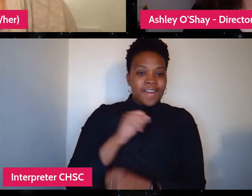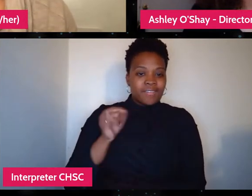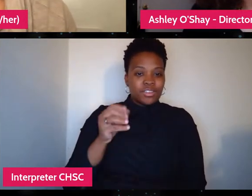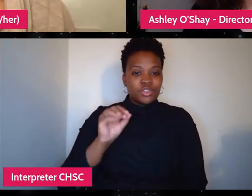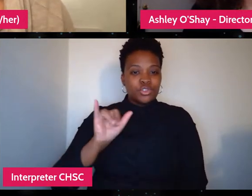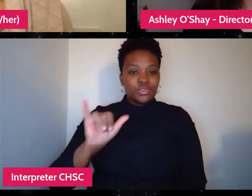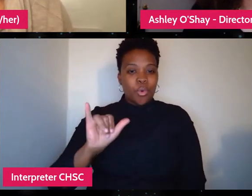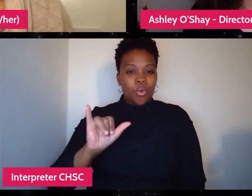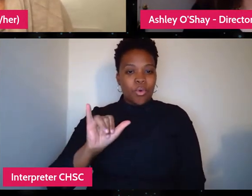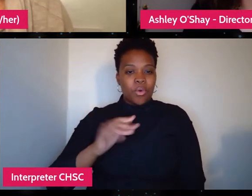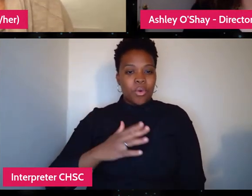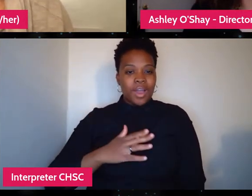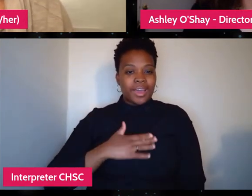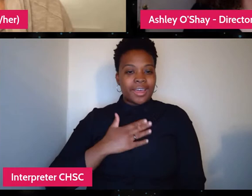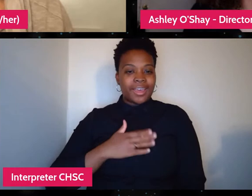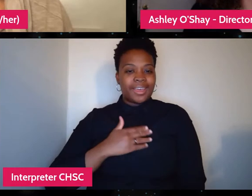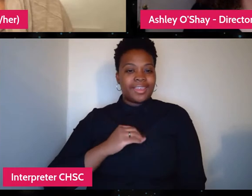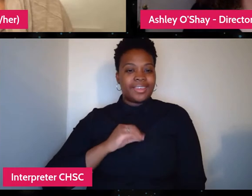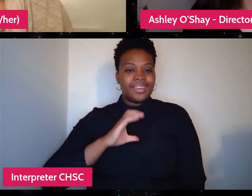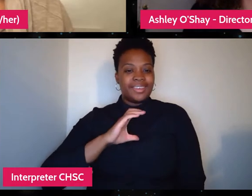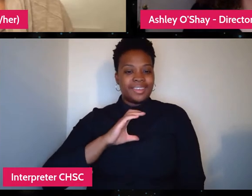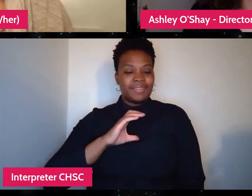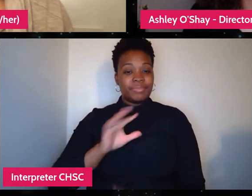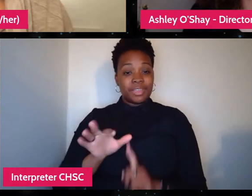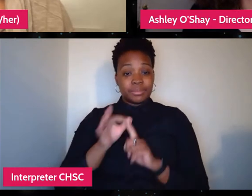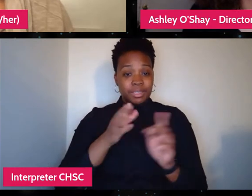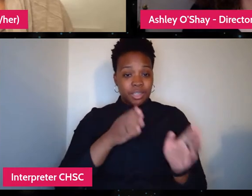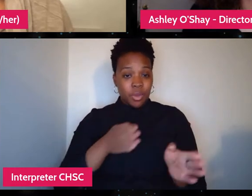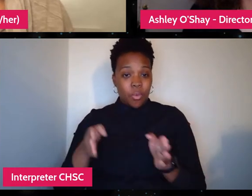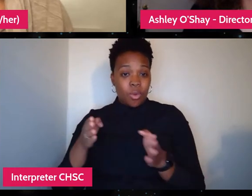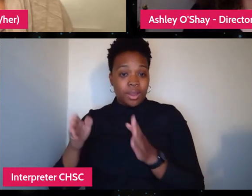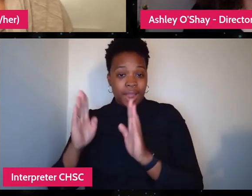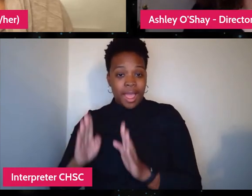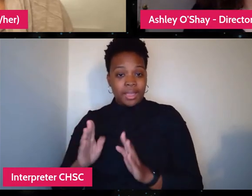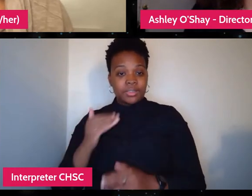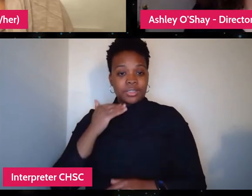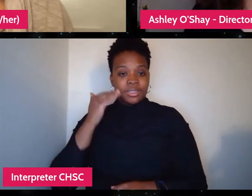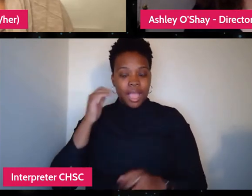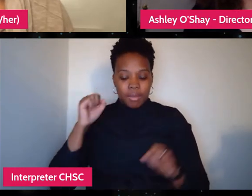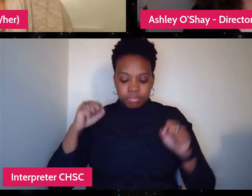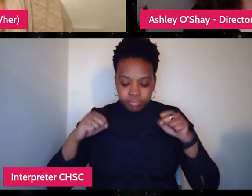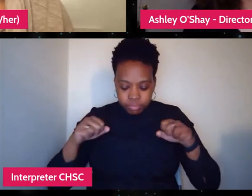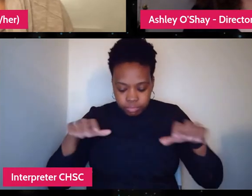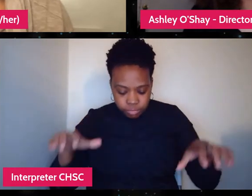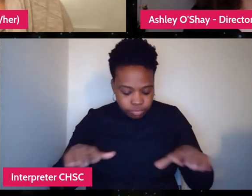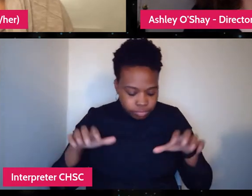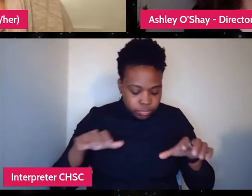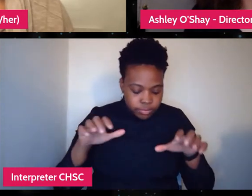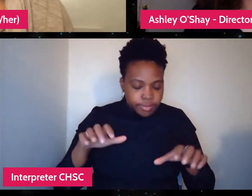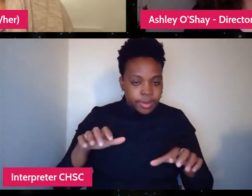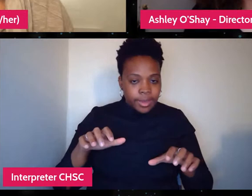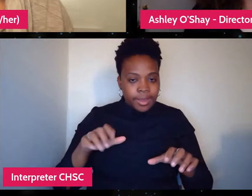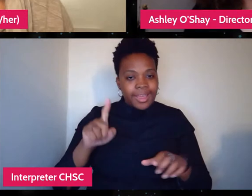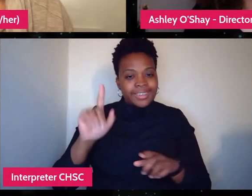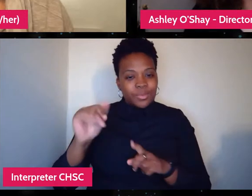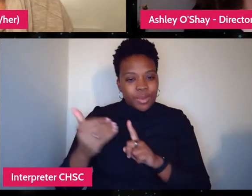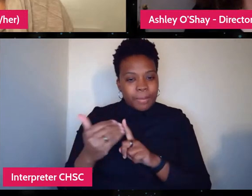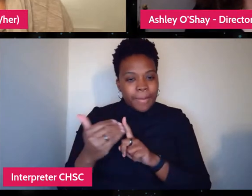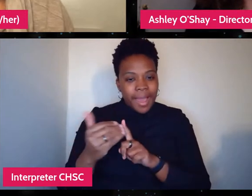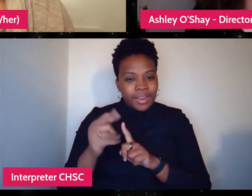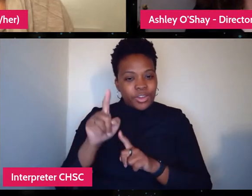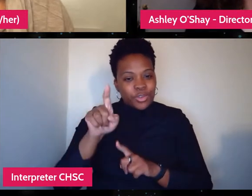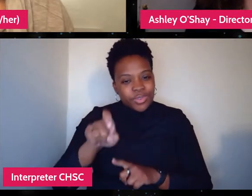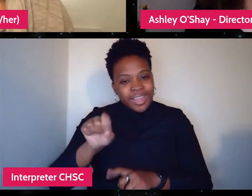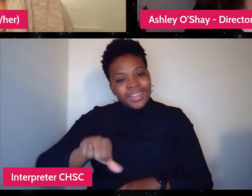for organizers and people that are putting their heads down and doing the work every day, kind of as a reminder that you like kind of need that